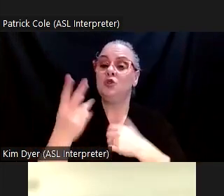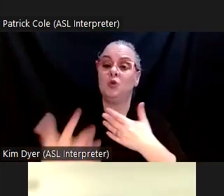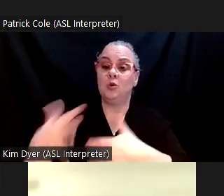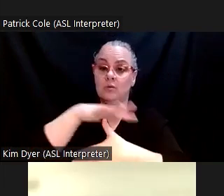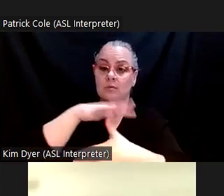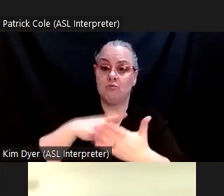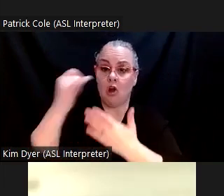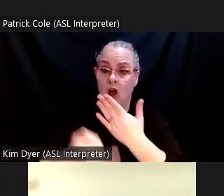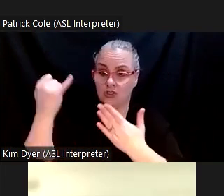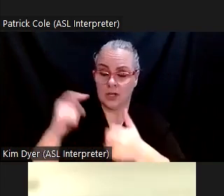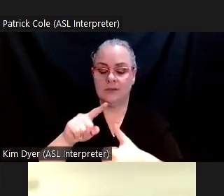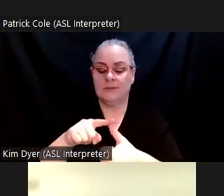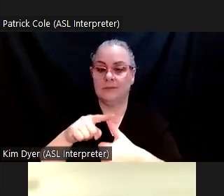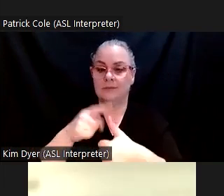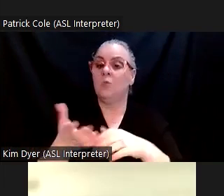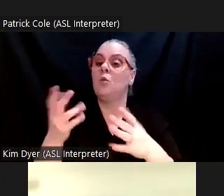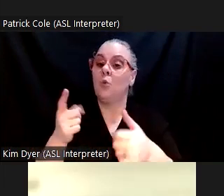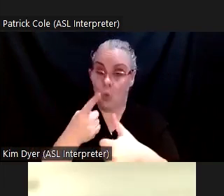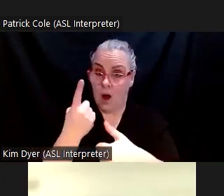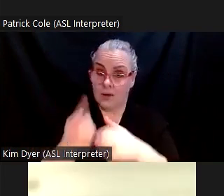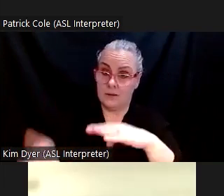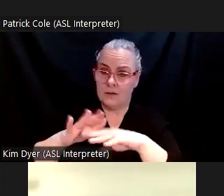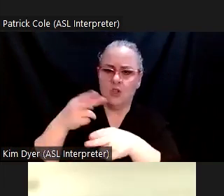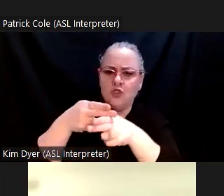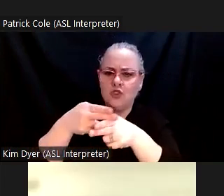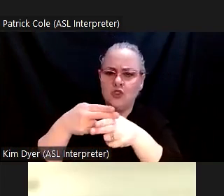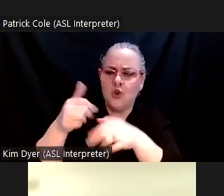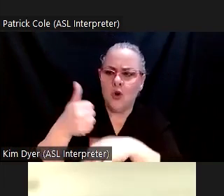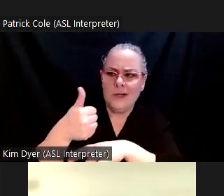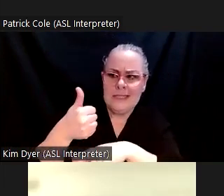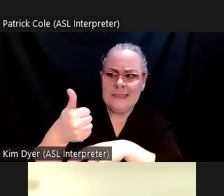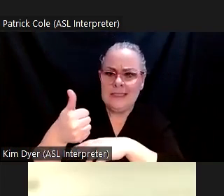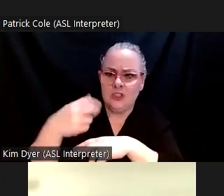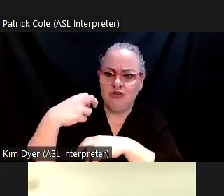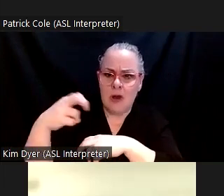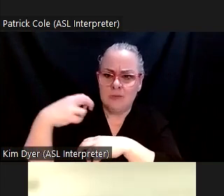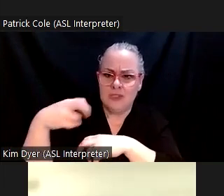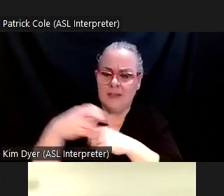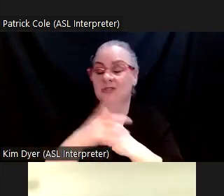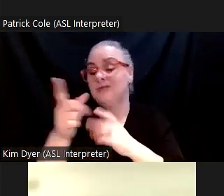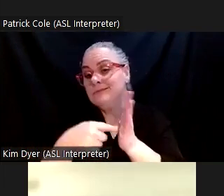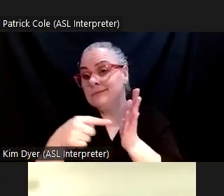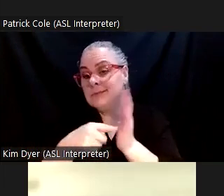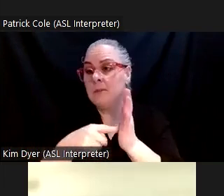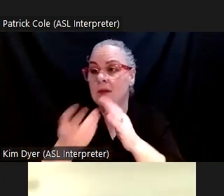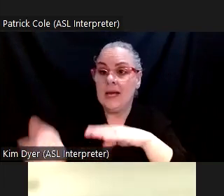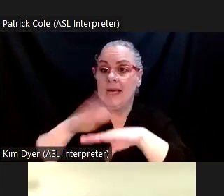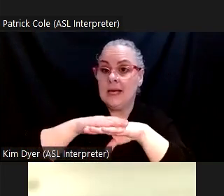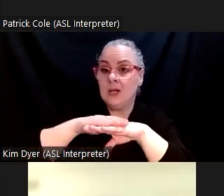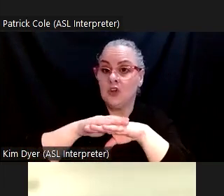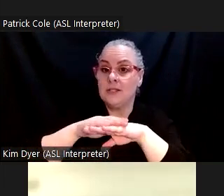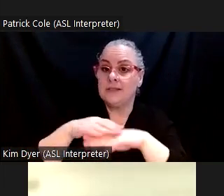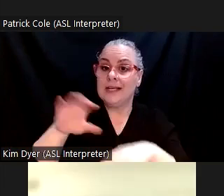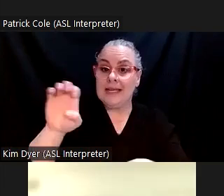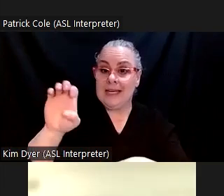projects. So the first is to increase short distance transportation alternatives. So we're looking at increasing